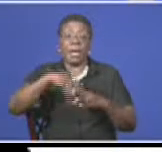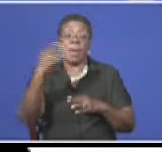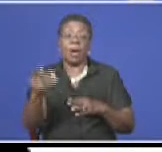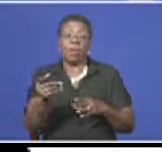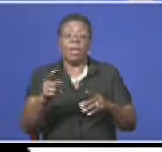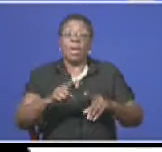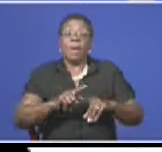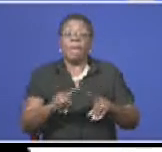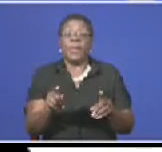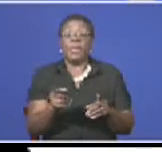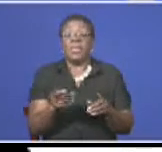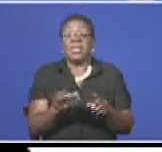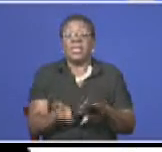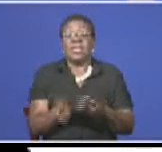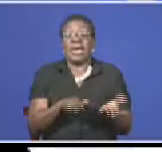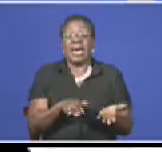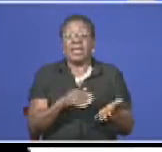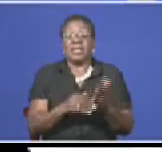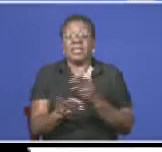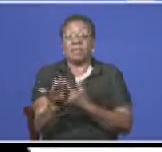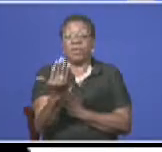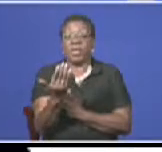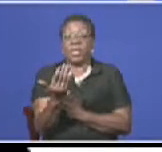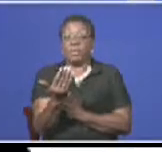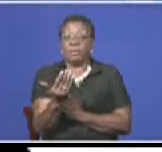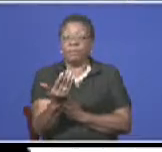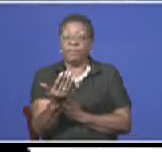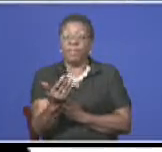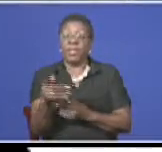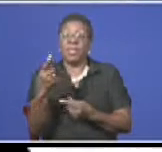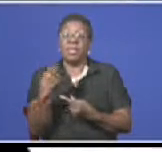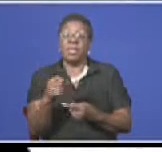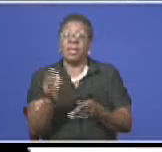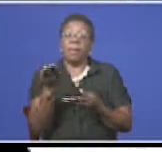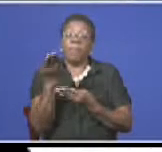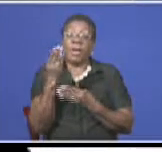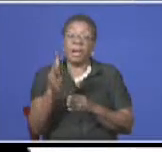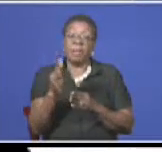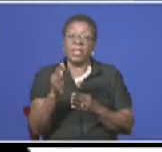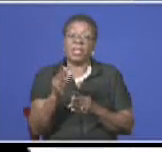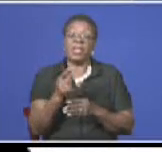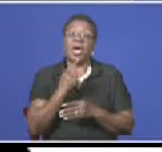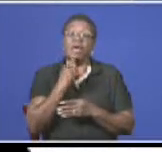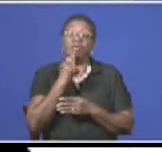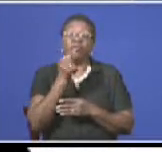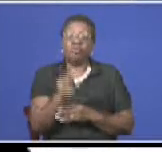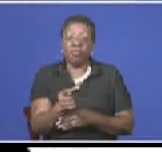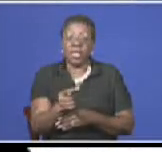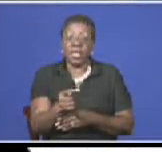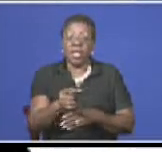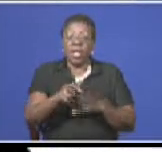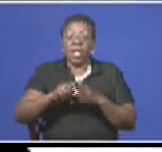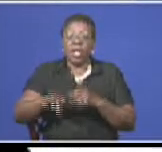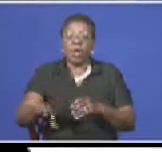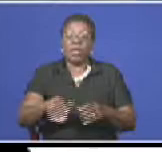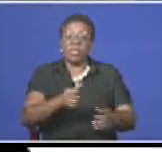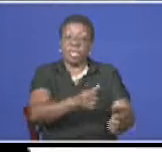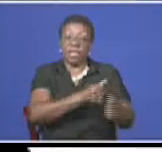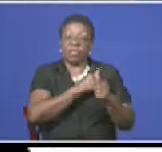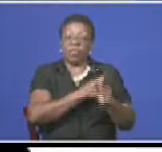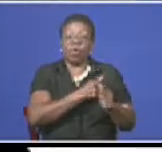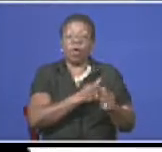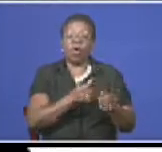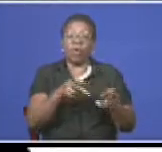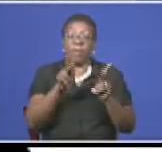morning was a shock. The Bahamas has truly lost a strong individual. He